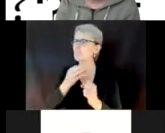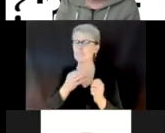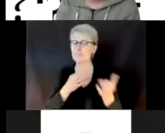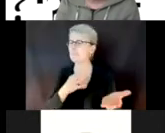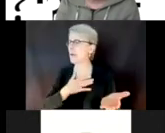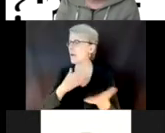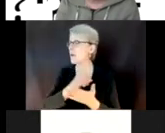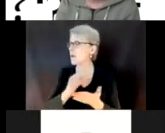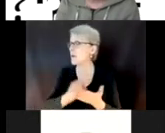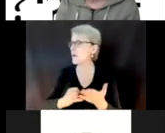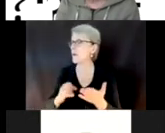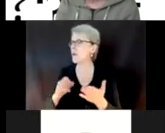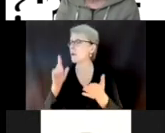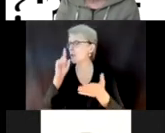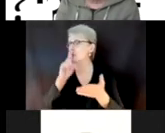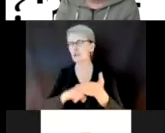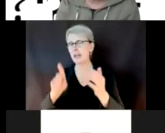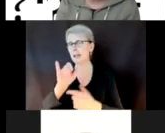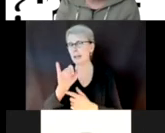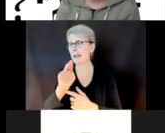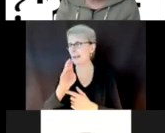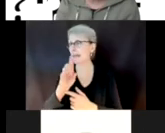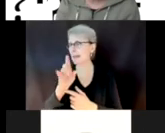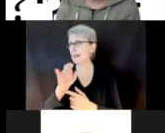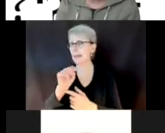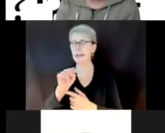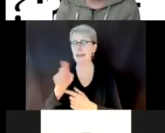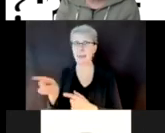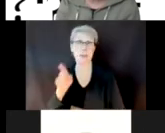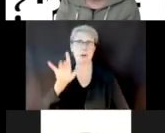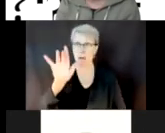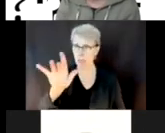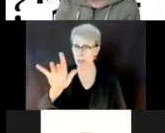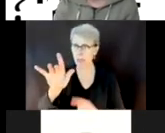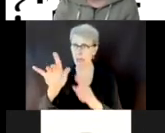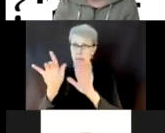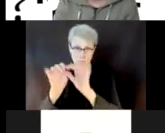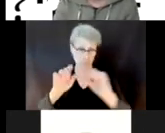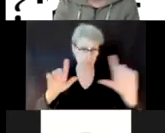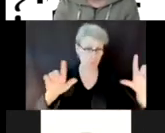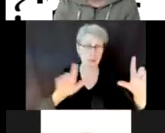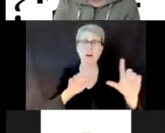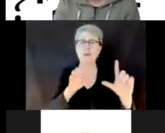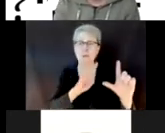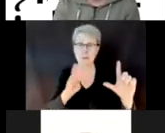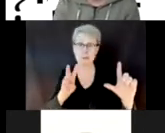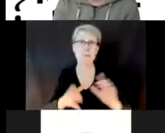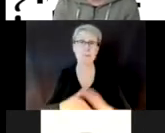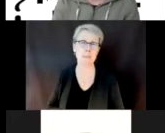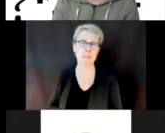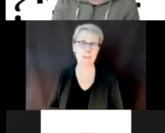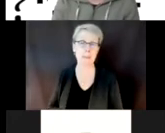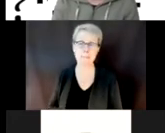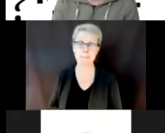it, check the link in bio so people can click through. Yeah, and I think the third thing I would just say is